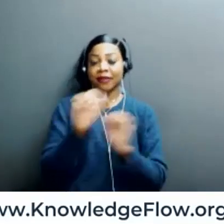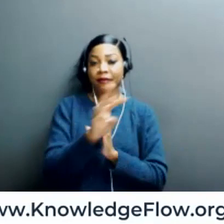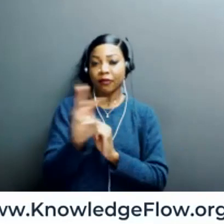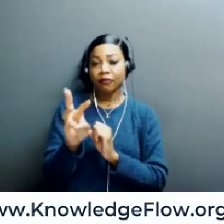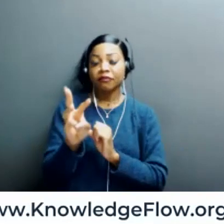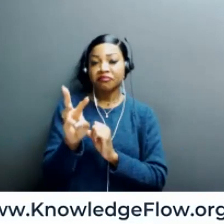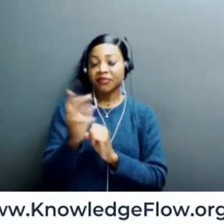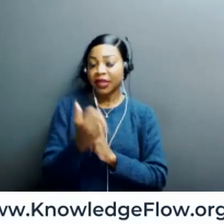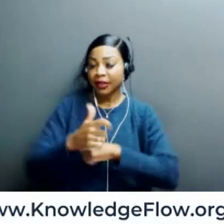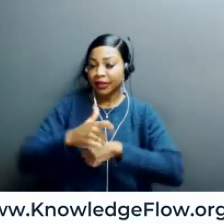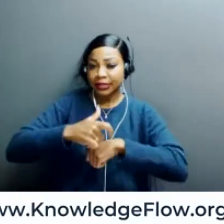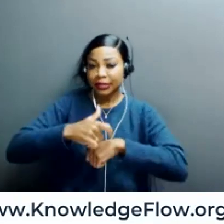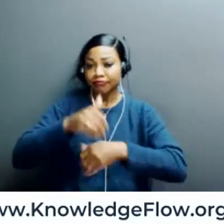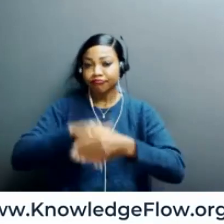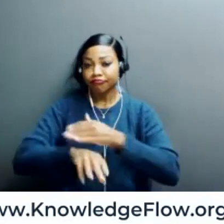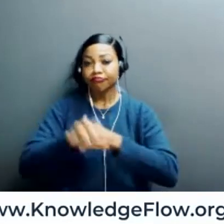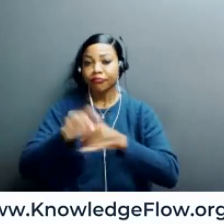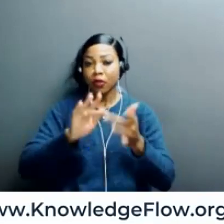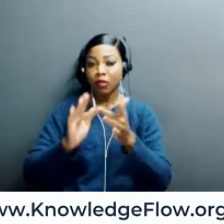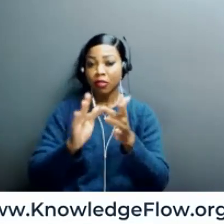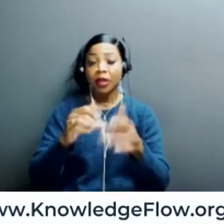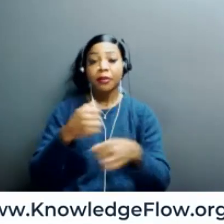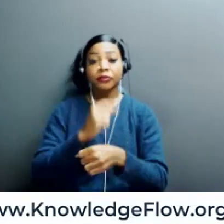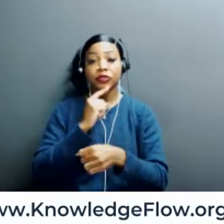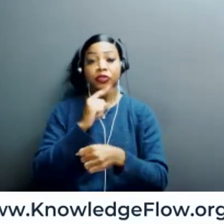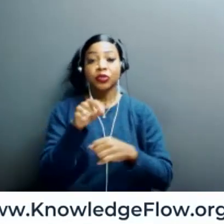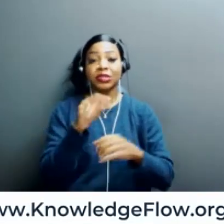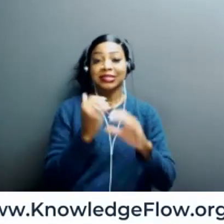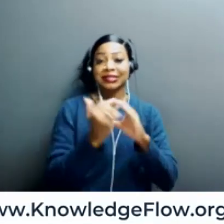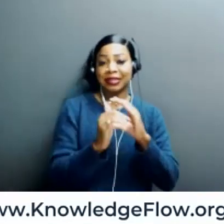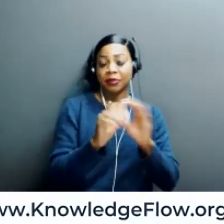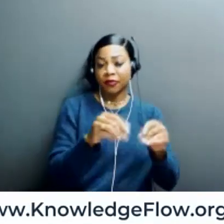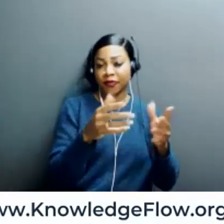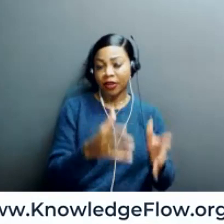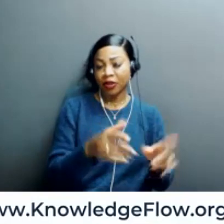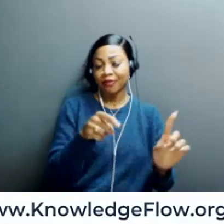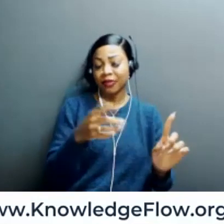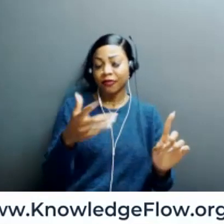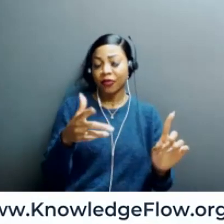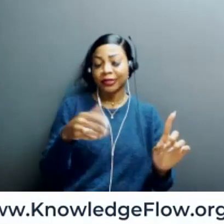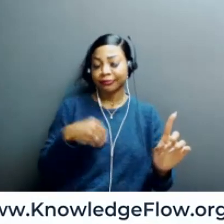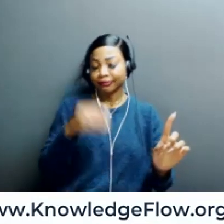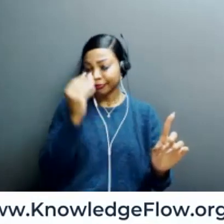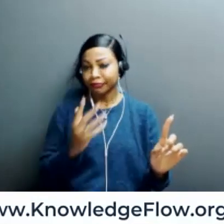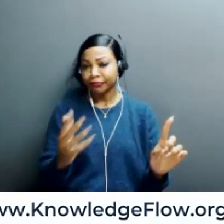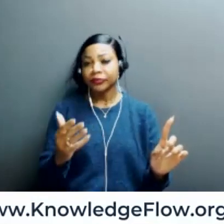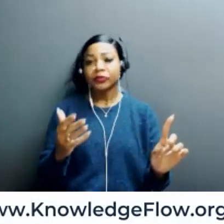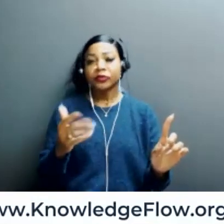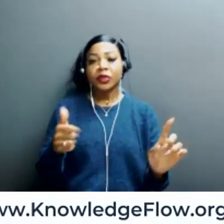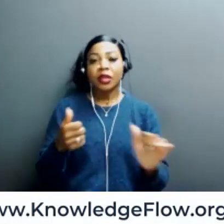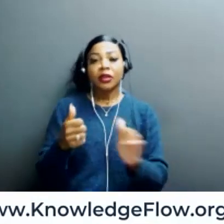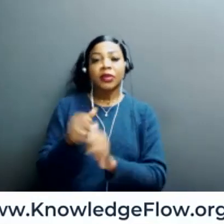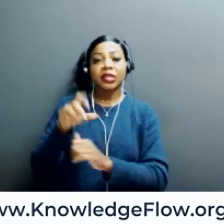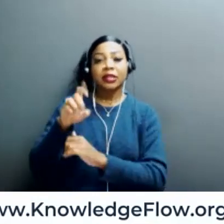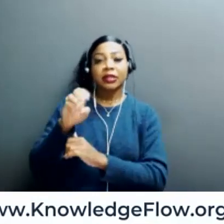and make sure that your email service provider and when you're sending this was mentioned in the previous uh topic with Deborah with regard